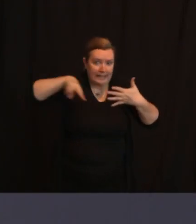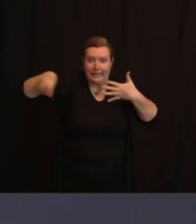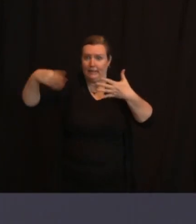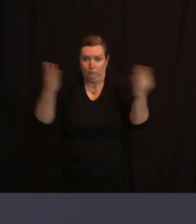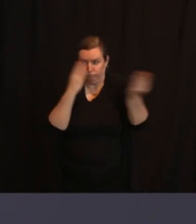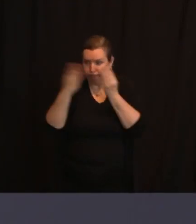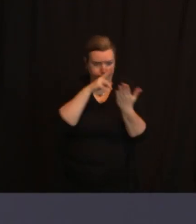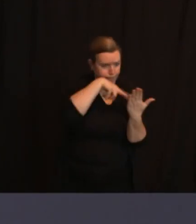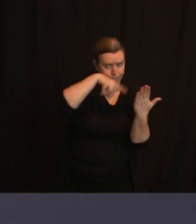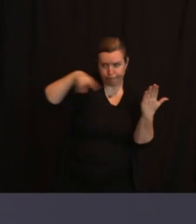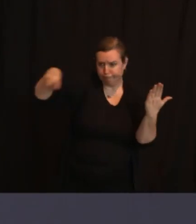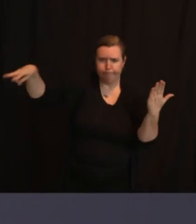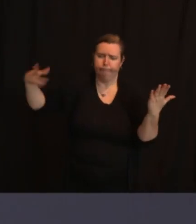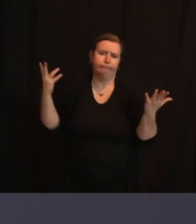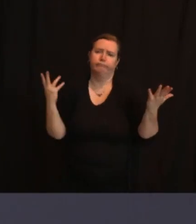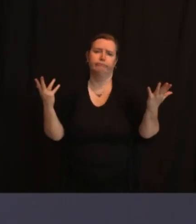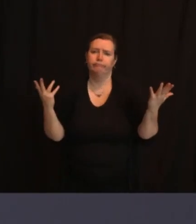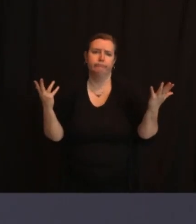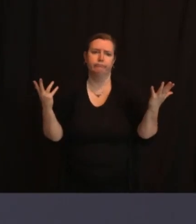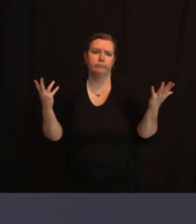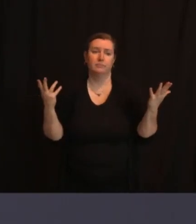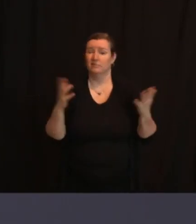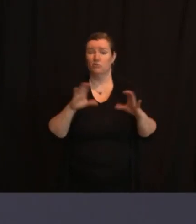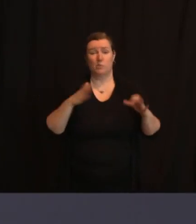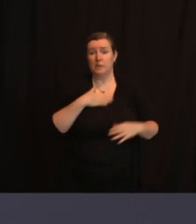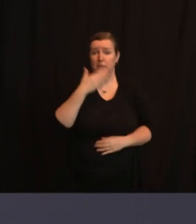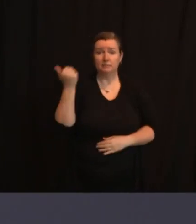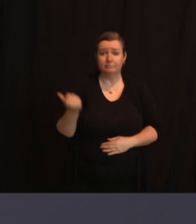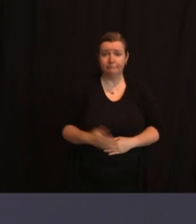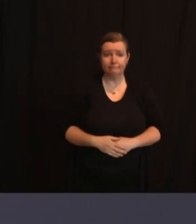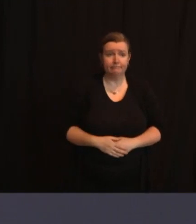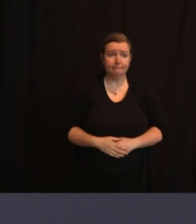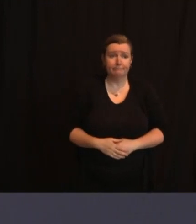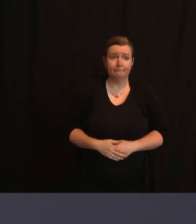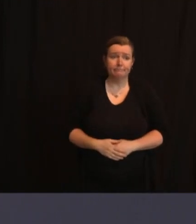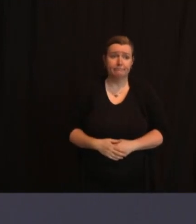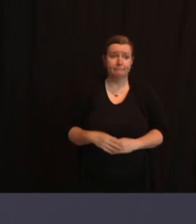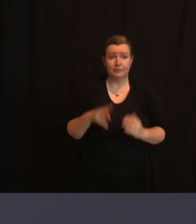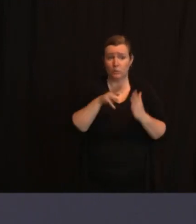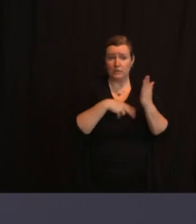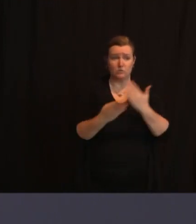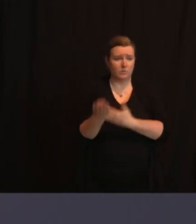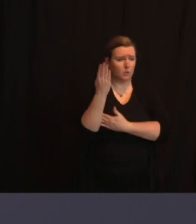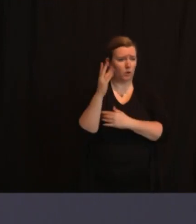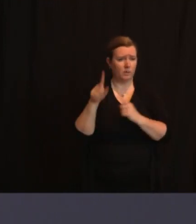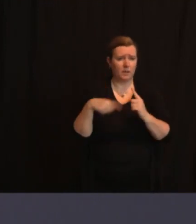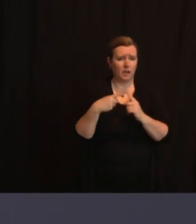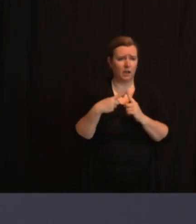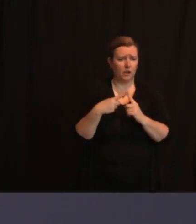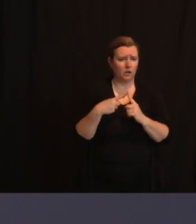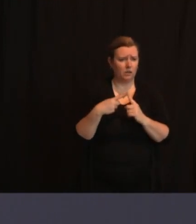we do our best. I was just literally reading about Kawasaki as you were answering the question